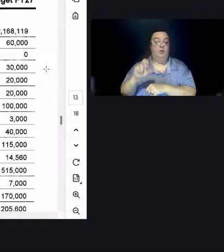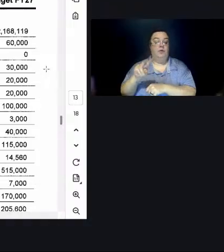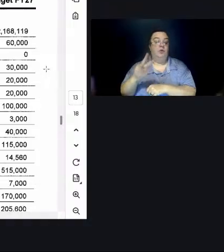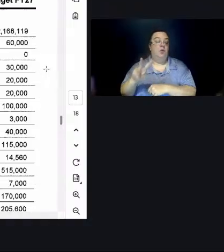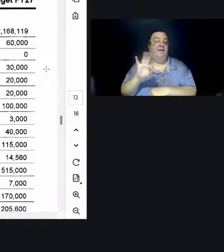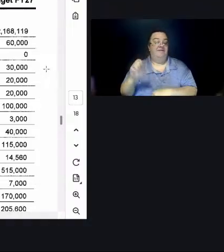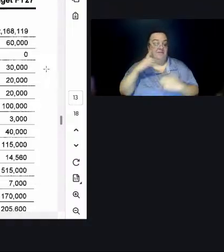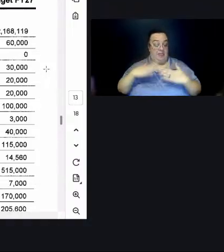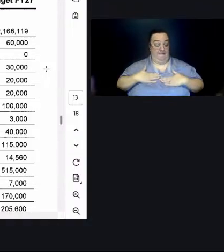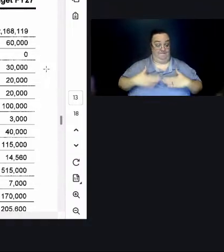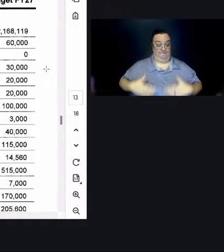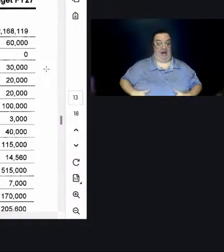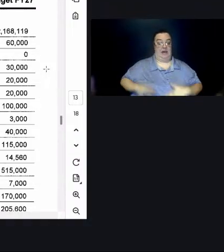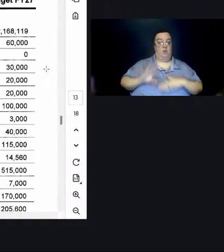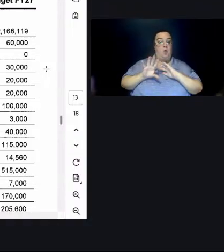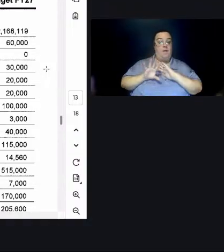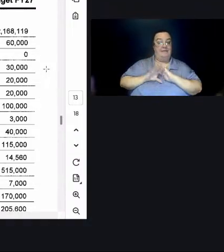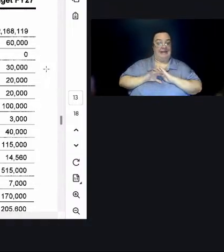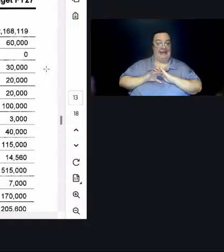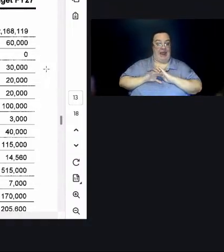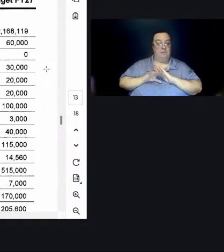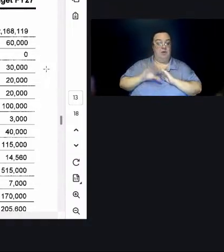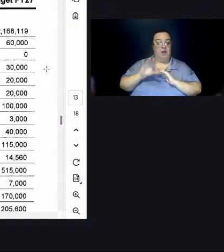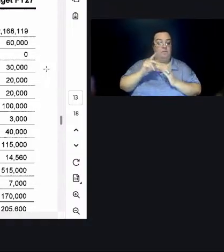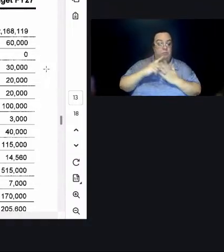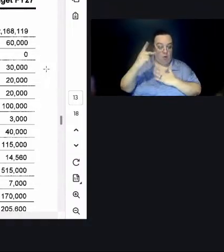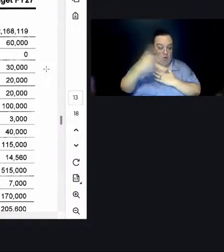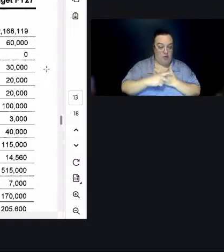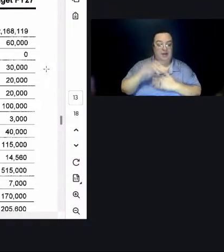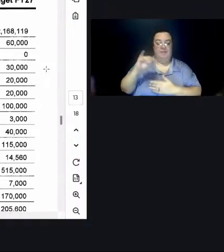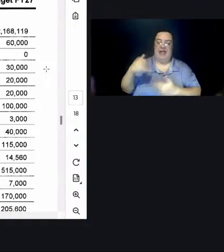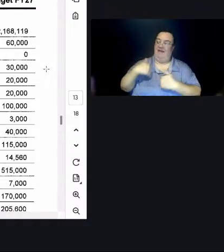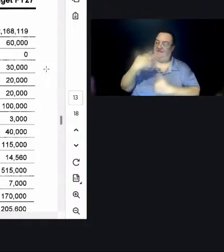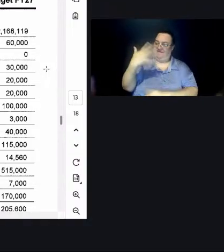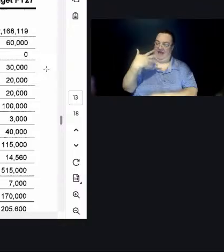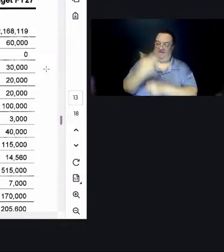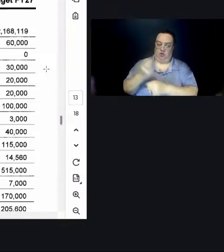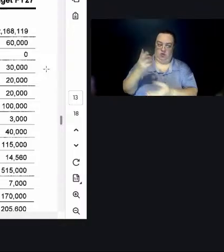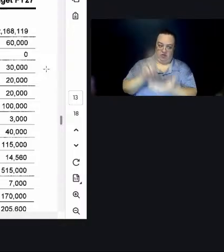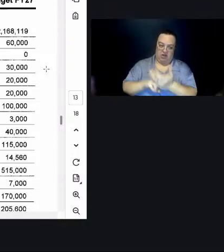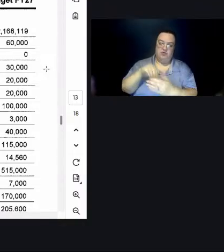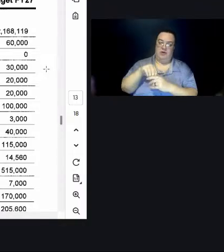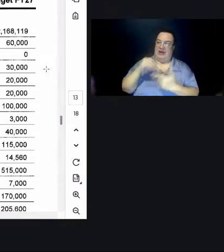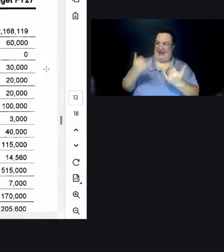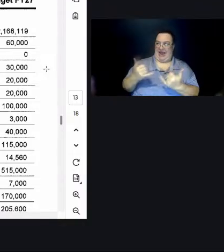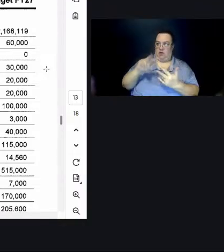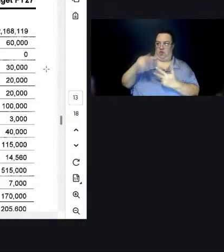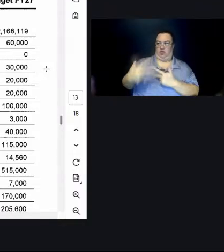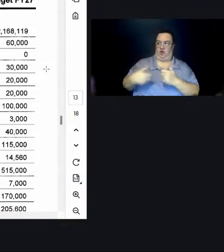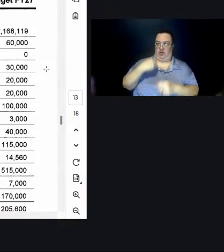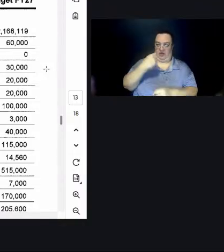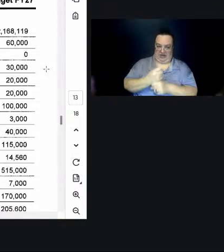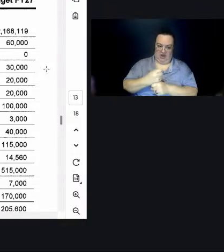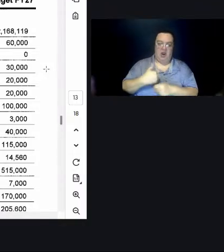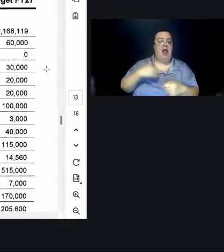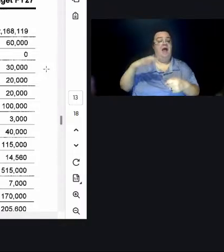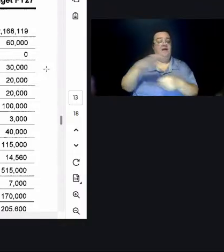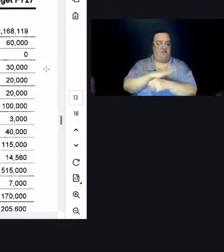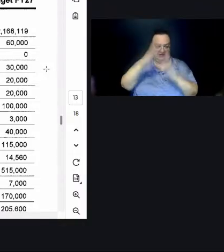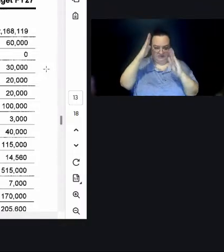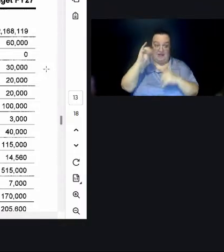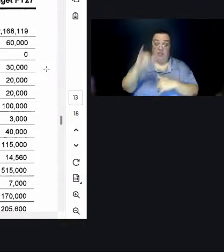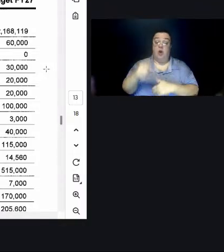on a 5-year contract. We're in the third year of that. I fully expect those costs will increase when we have to renegotiate the